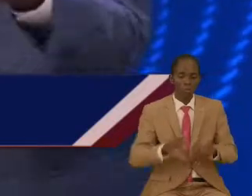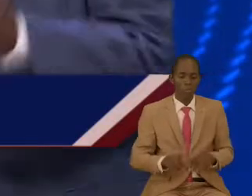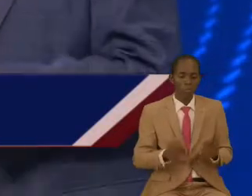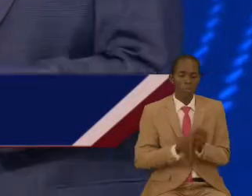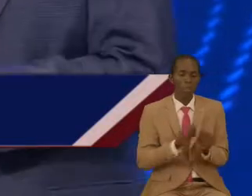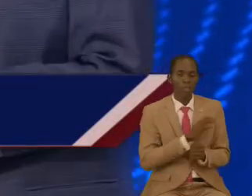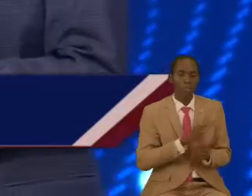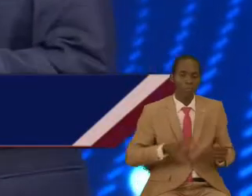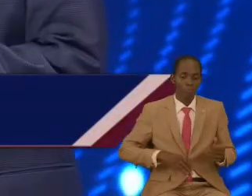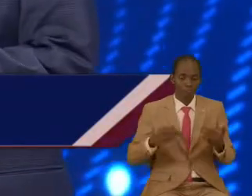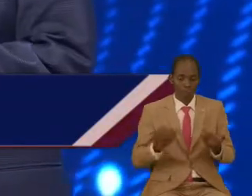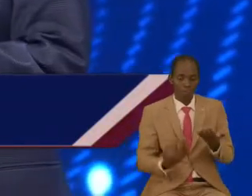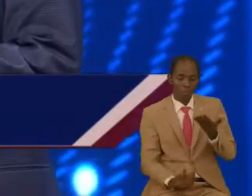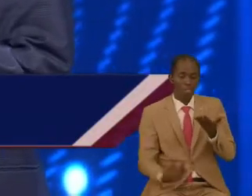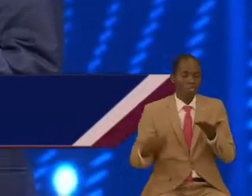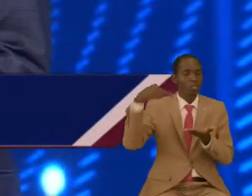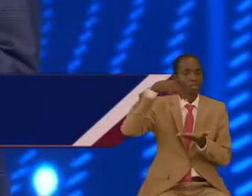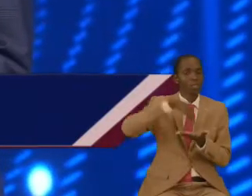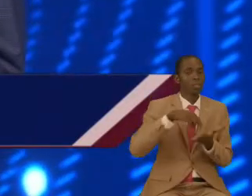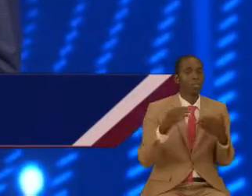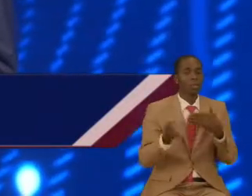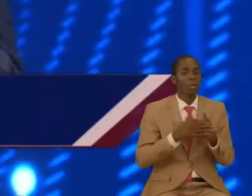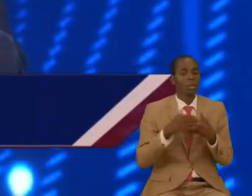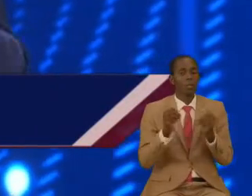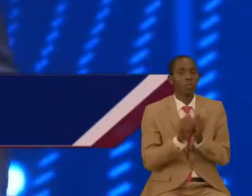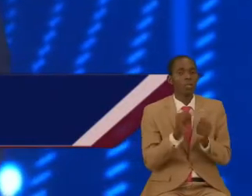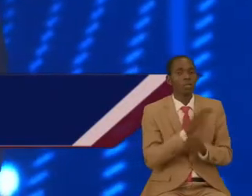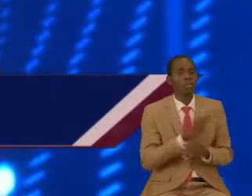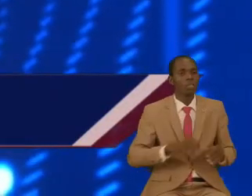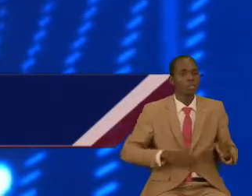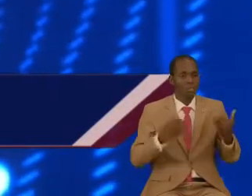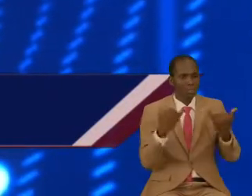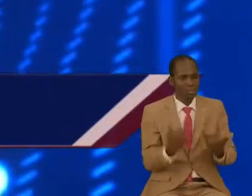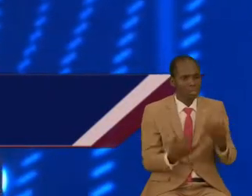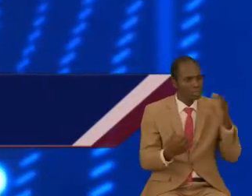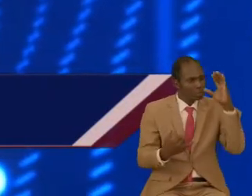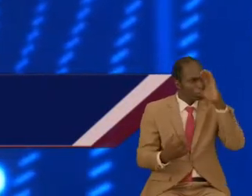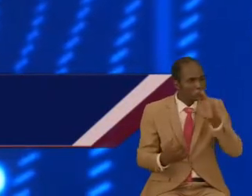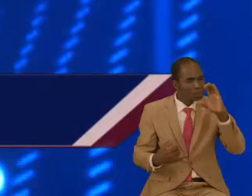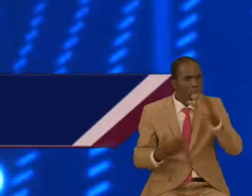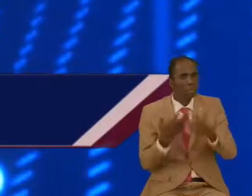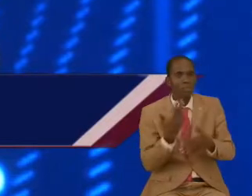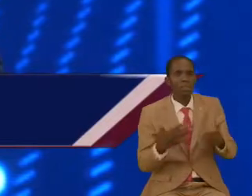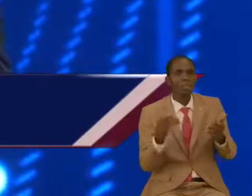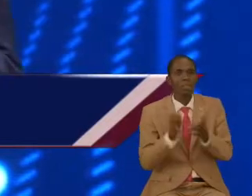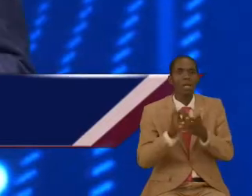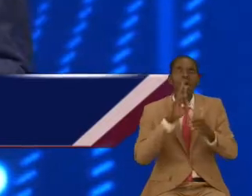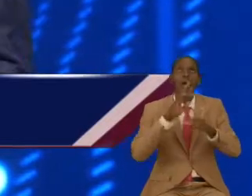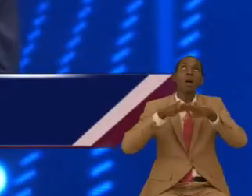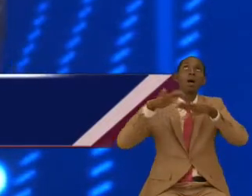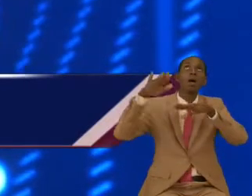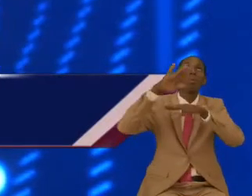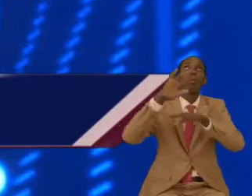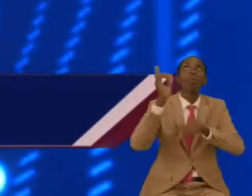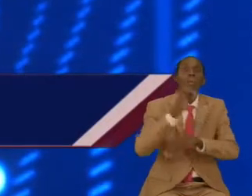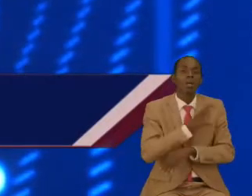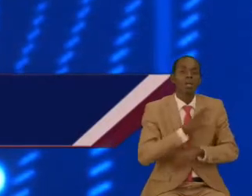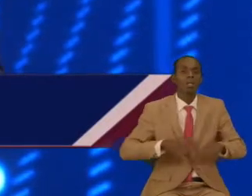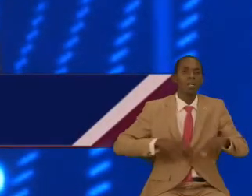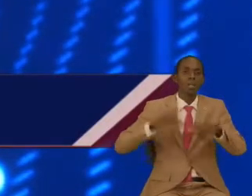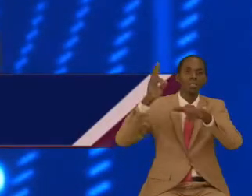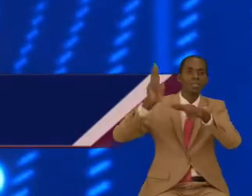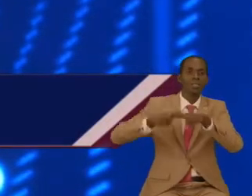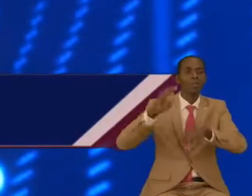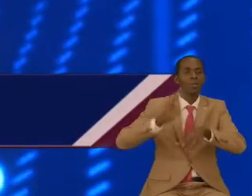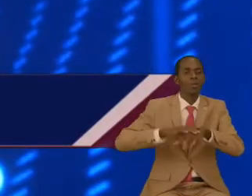with Christ. If ye then be risen with Christ, seek those things which are above, where Christ seated on